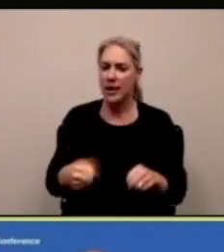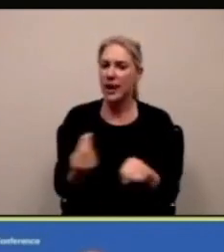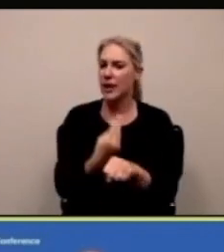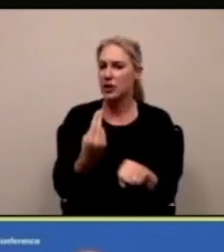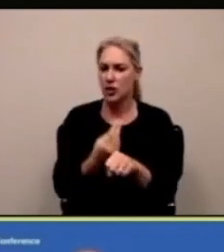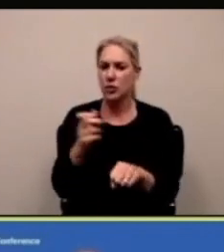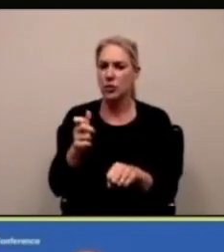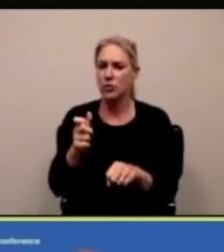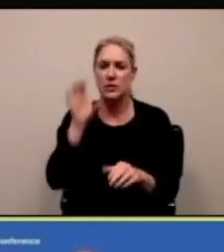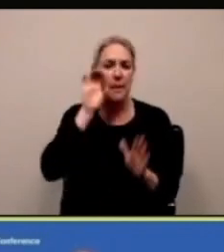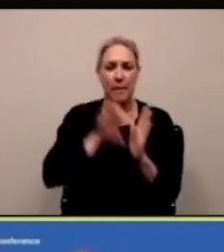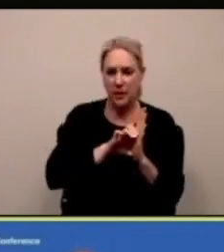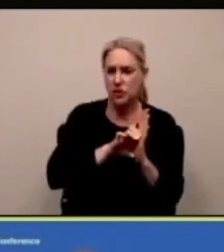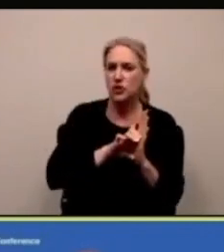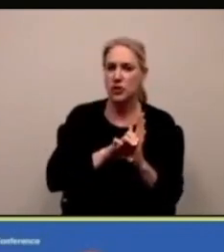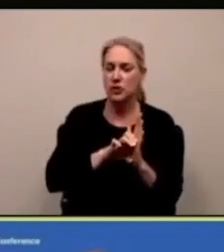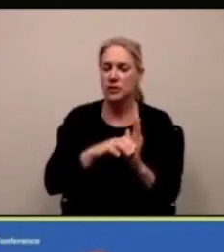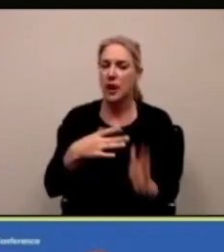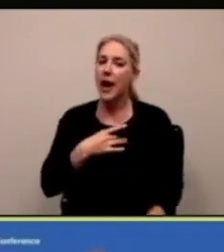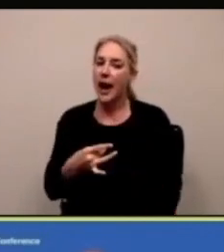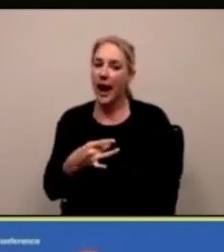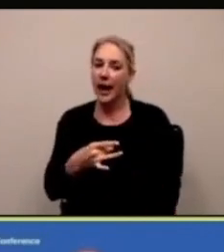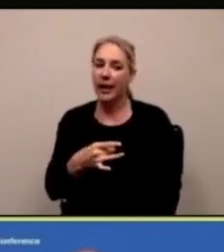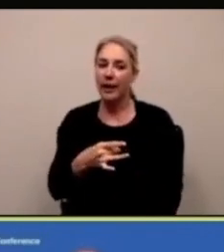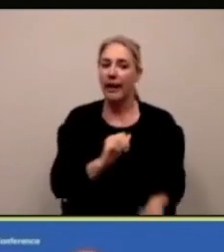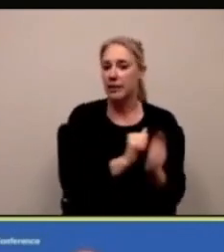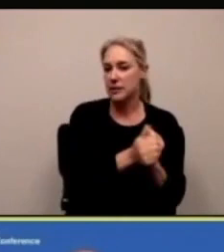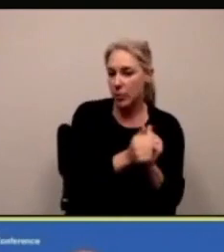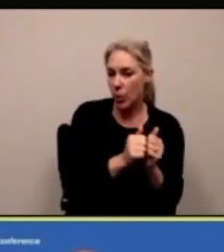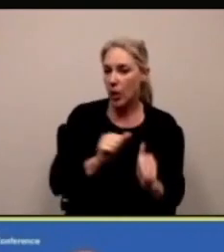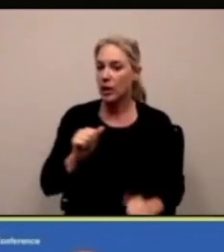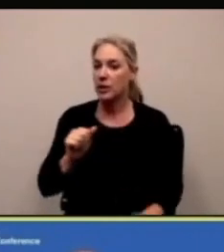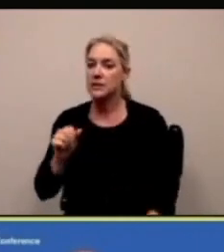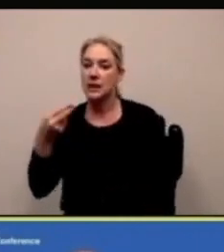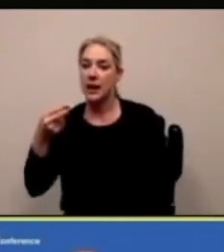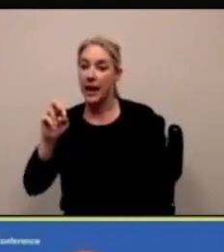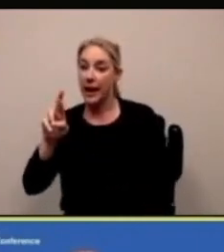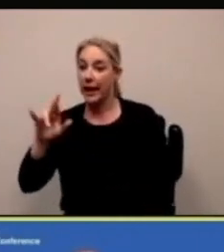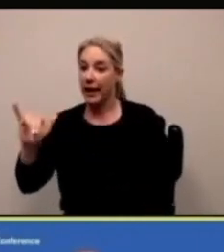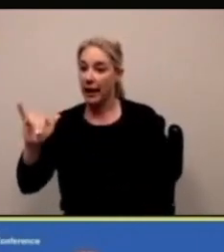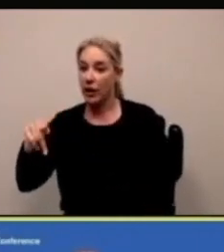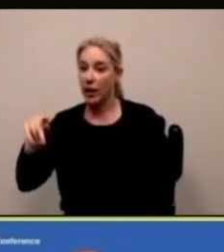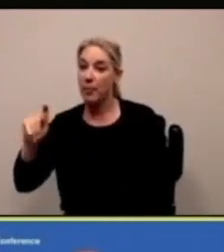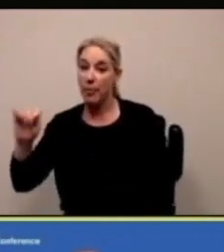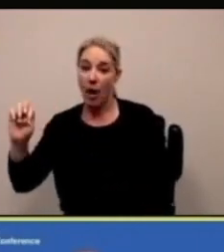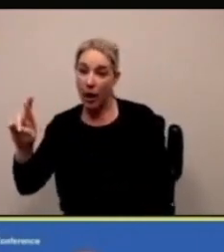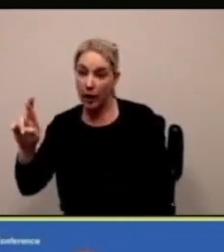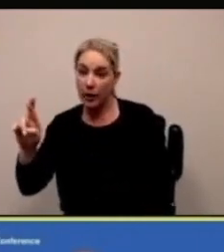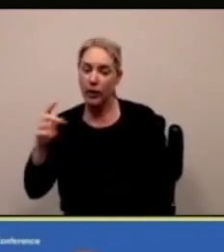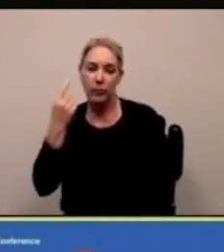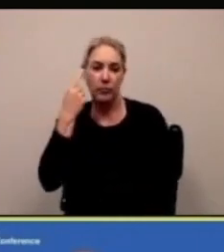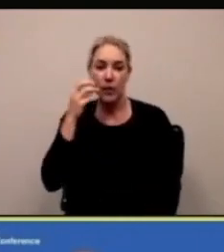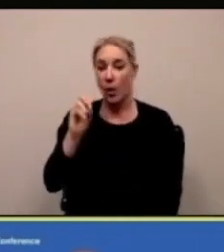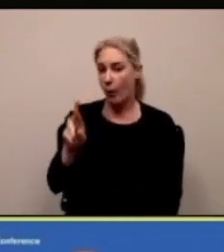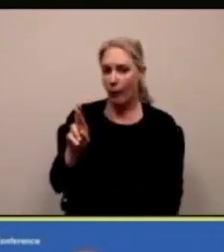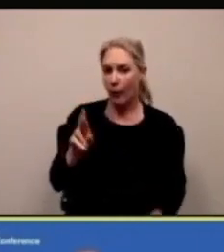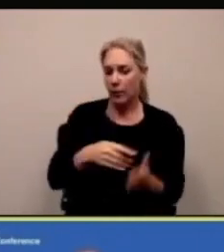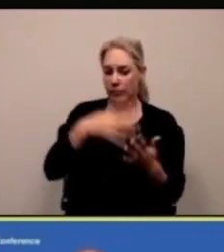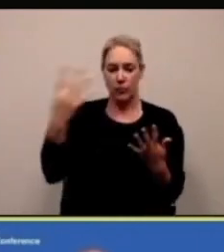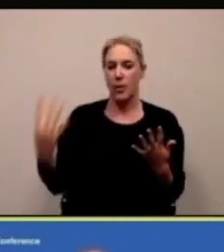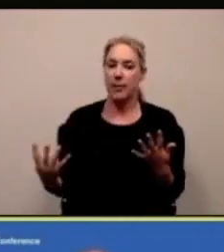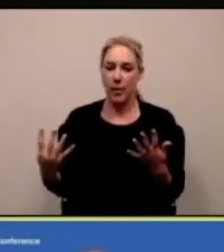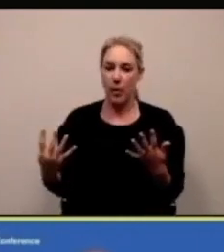you, i.e. like sports or, you know, Harry Potter or just rainbows, you know. And so I'm just animated this particular one